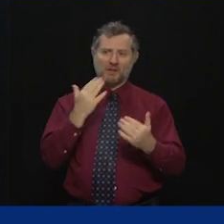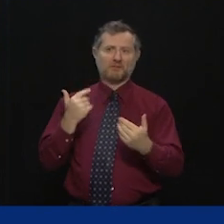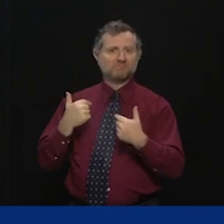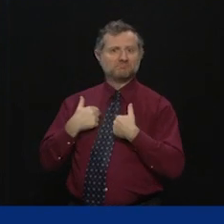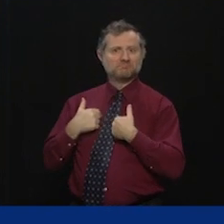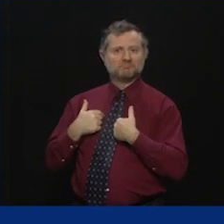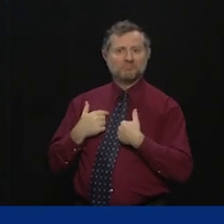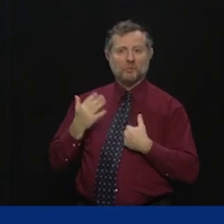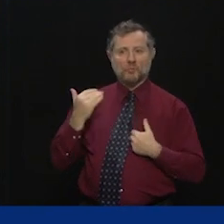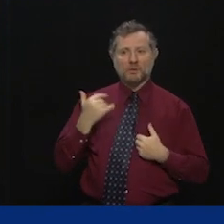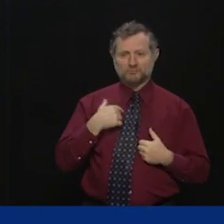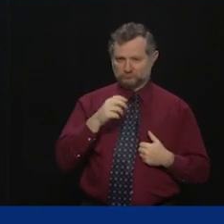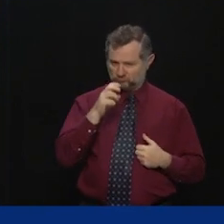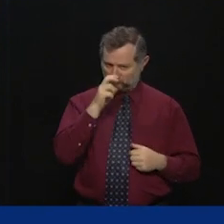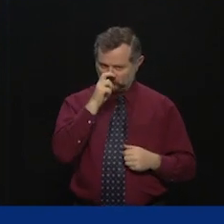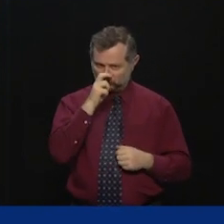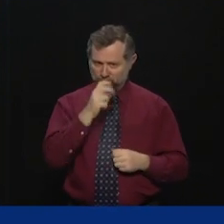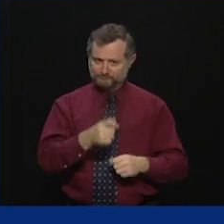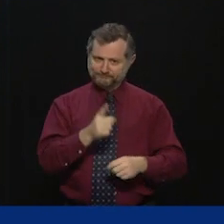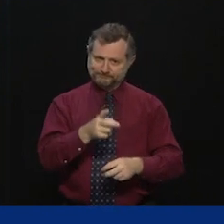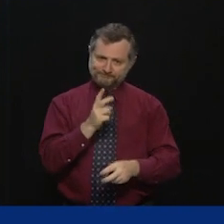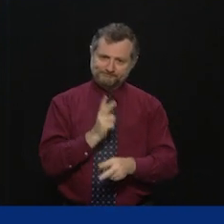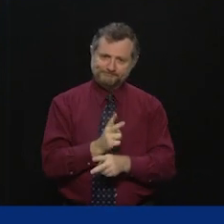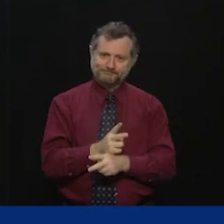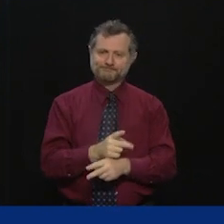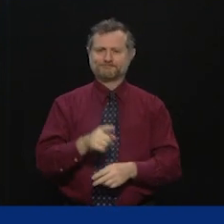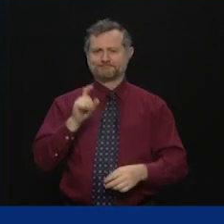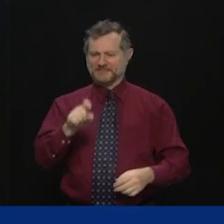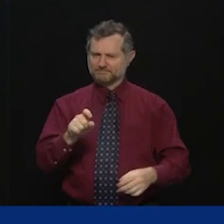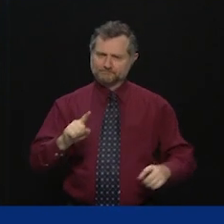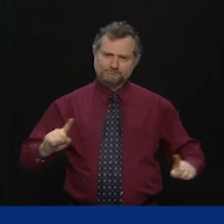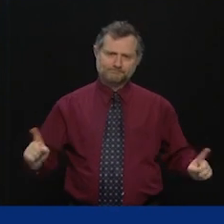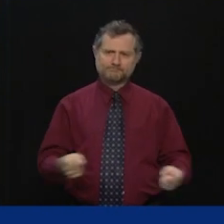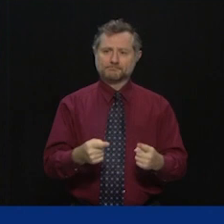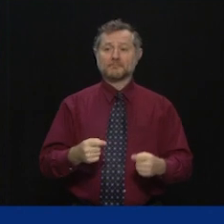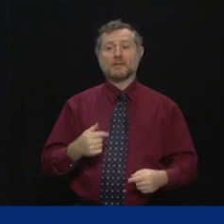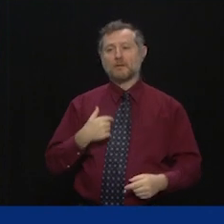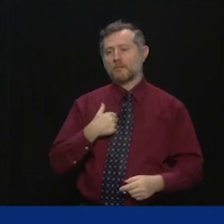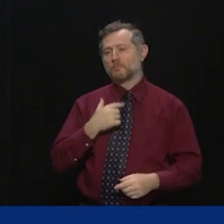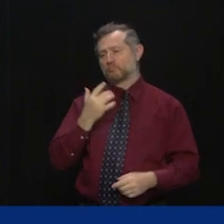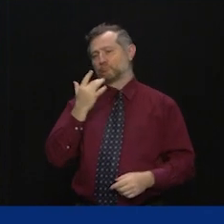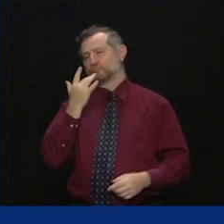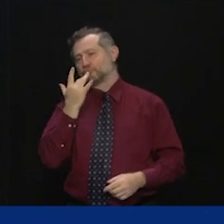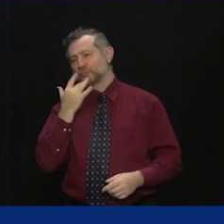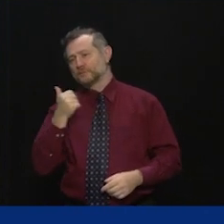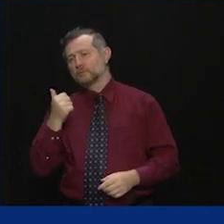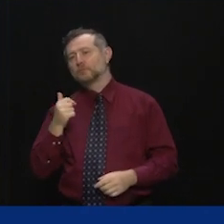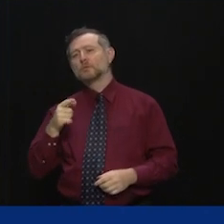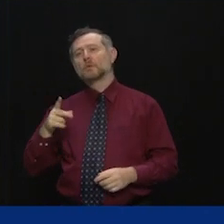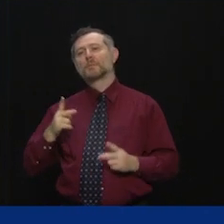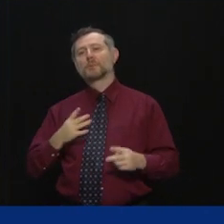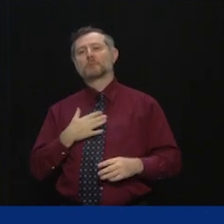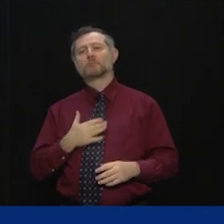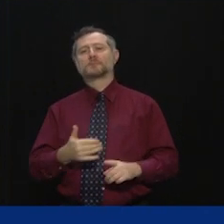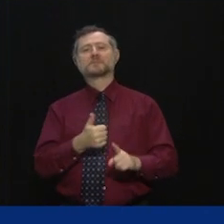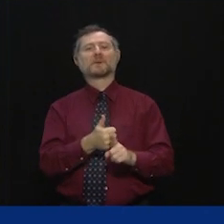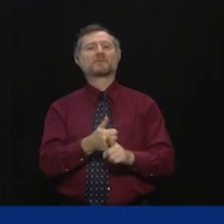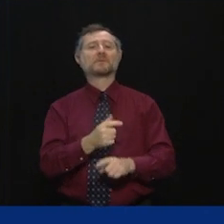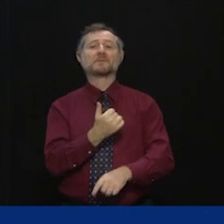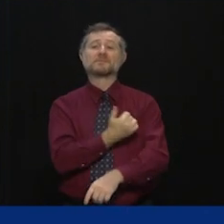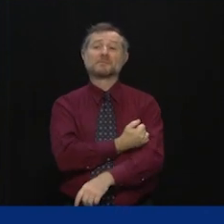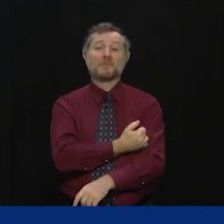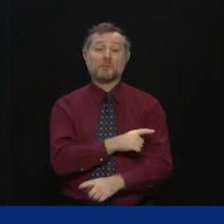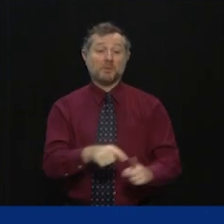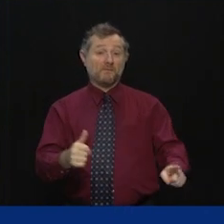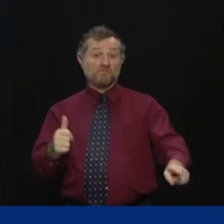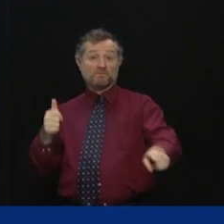this. And I would have much rather it just been voluntary, but if I have to take steps to